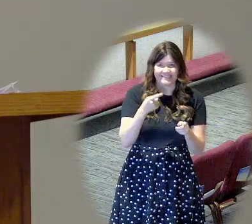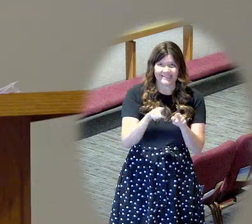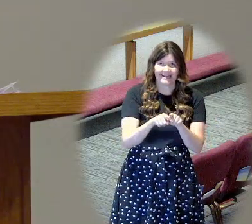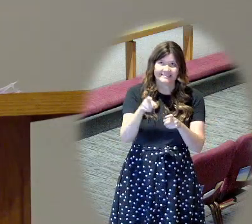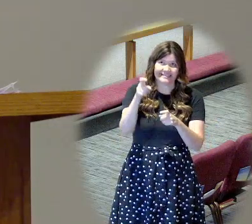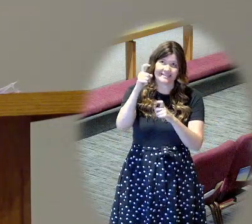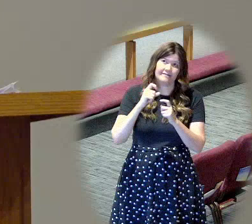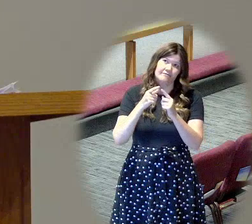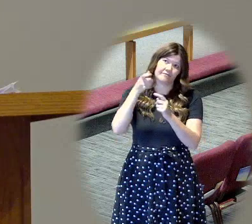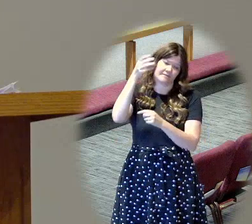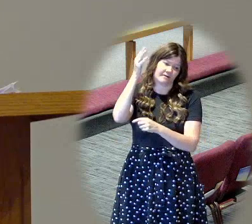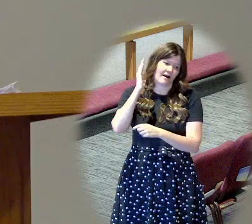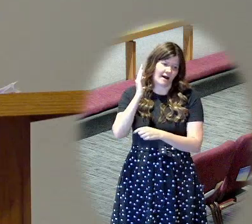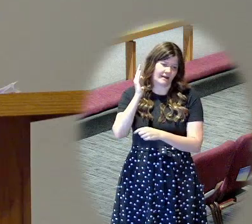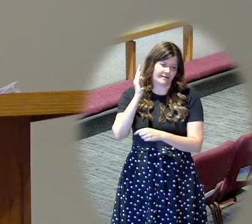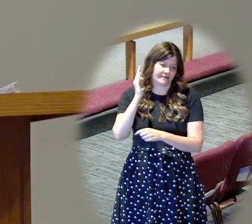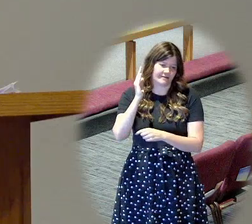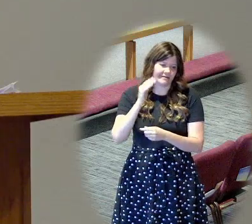sure.